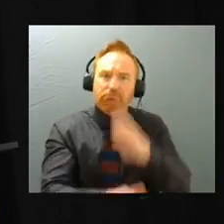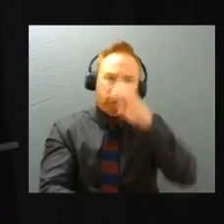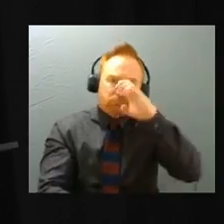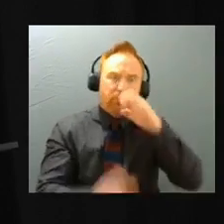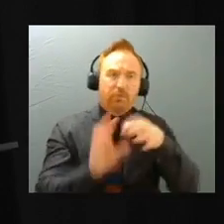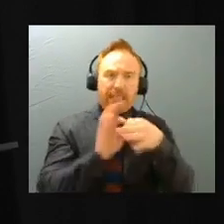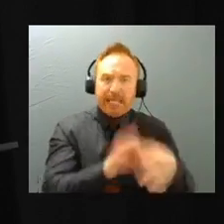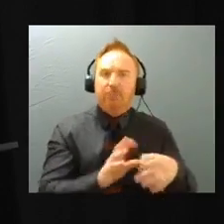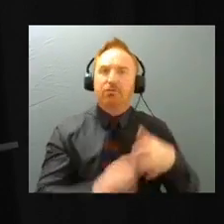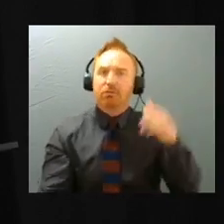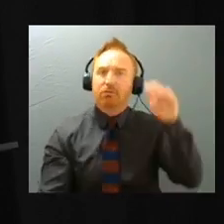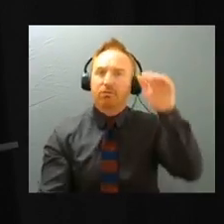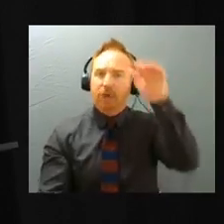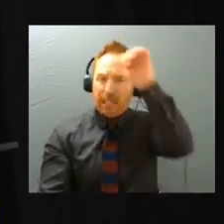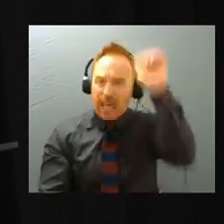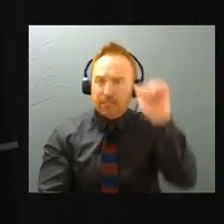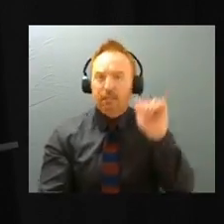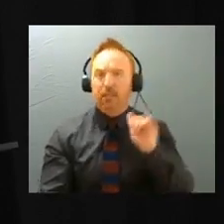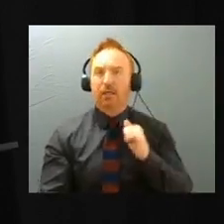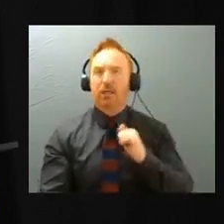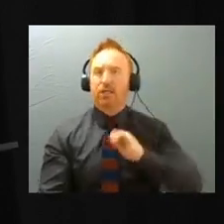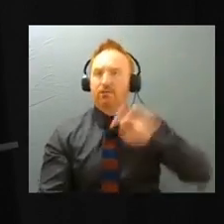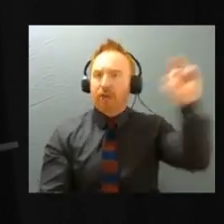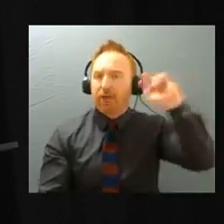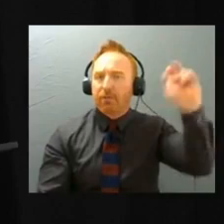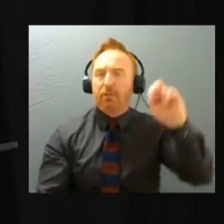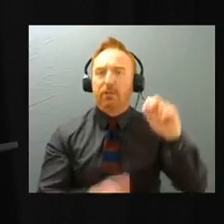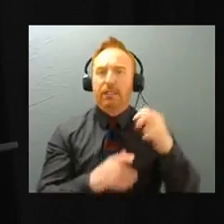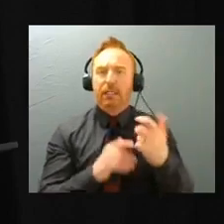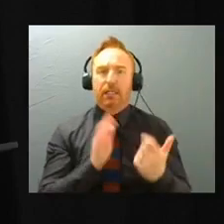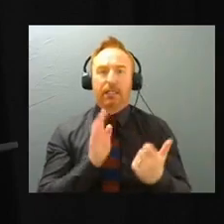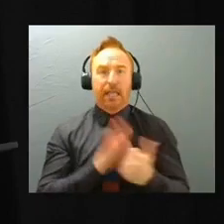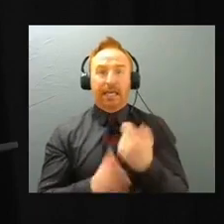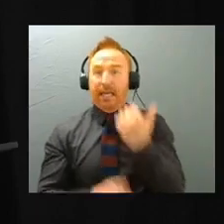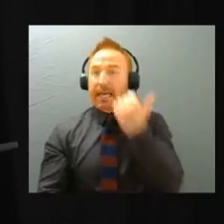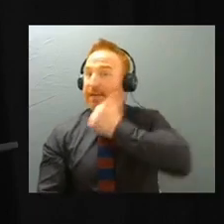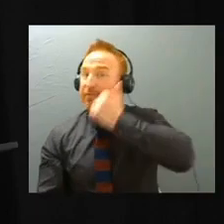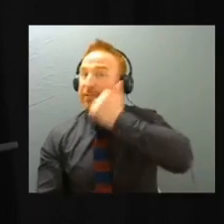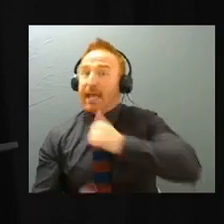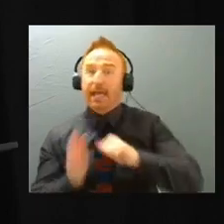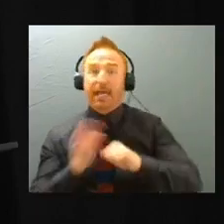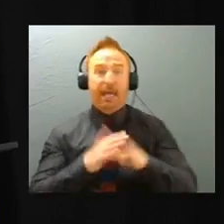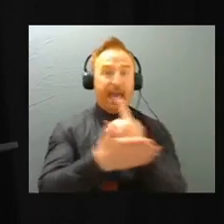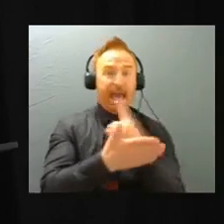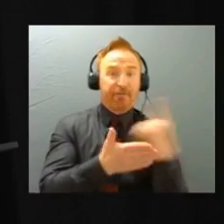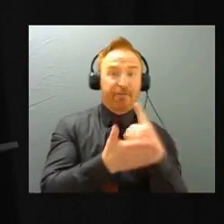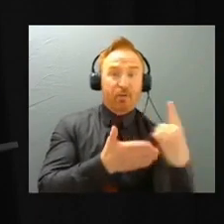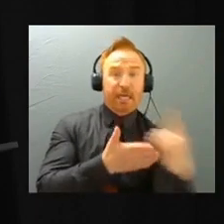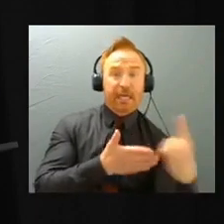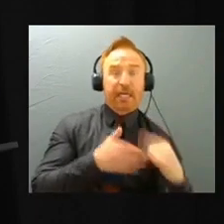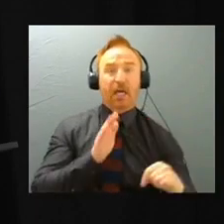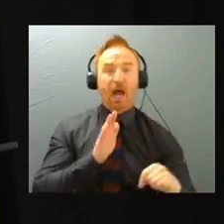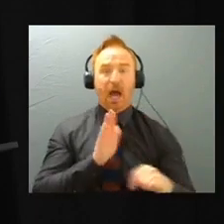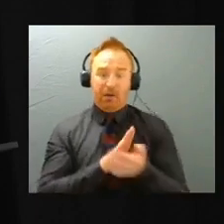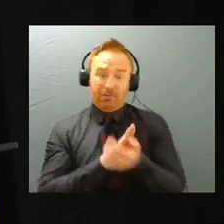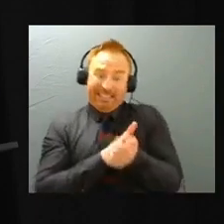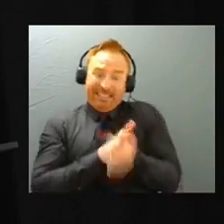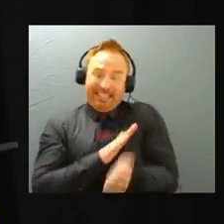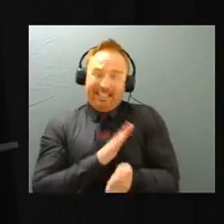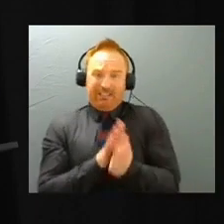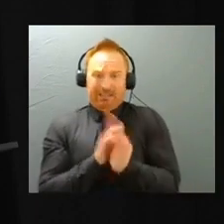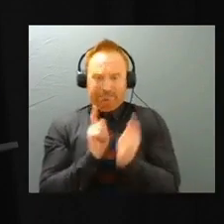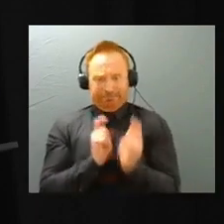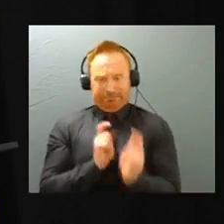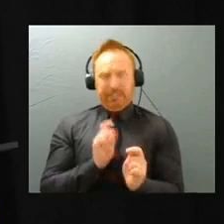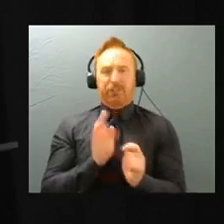how we can continue to, on a daily basis, on a weekly basis, hone our skills in tracking.